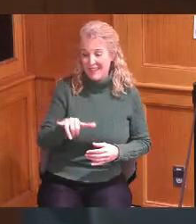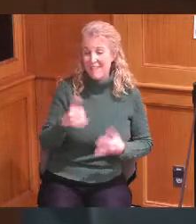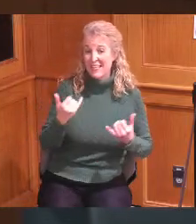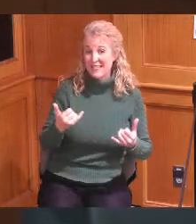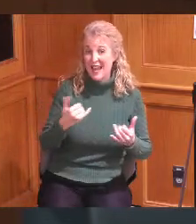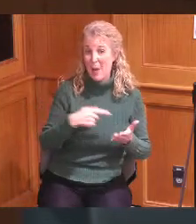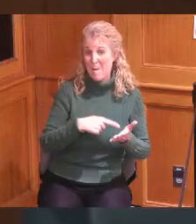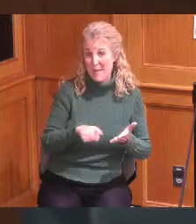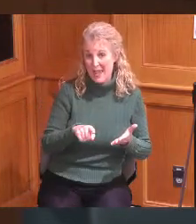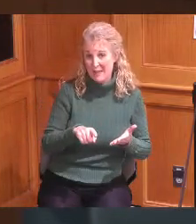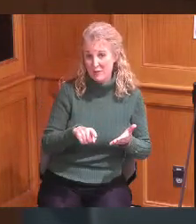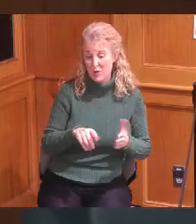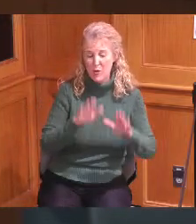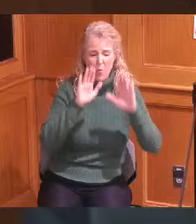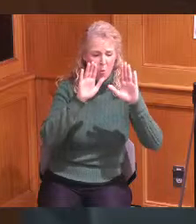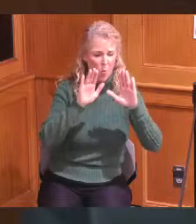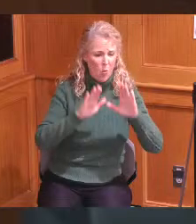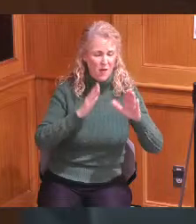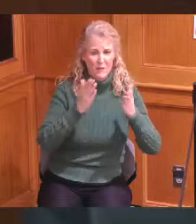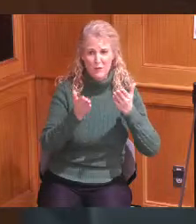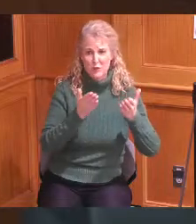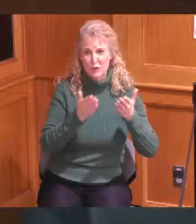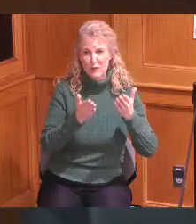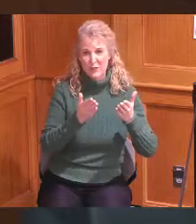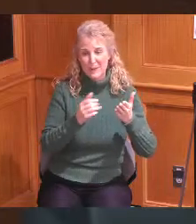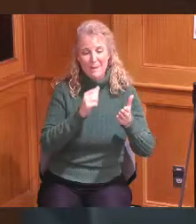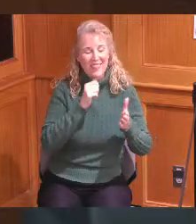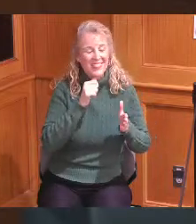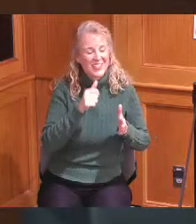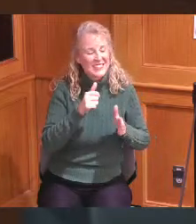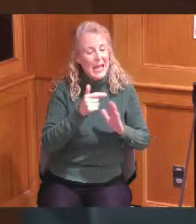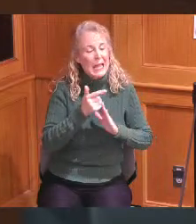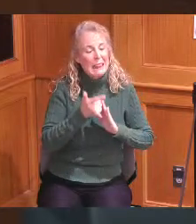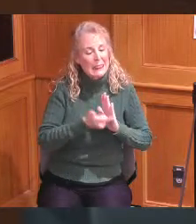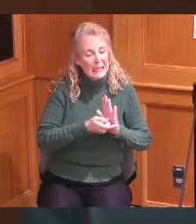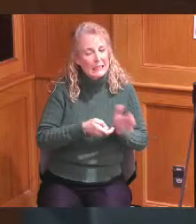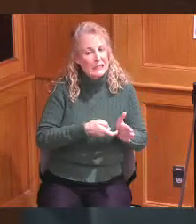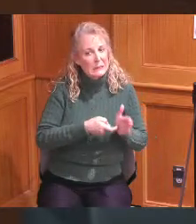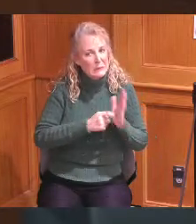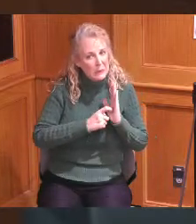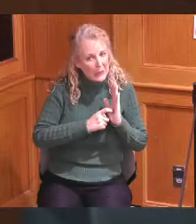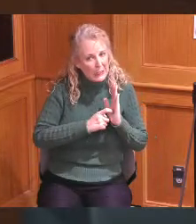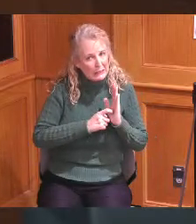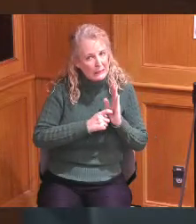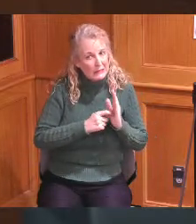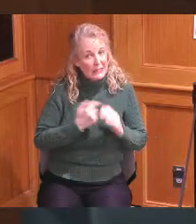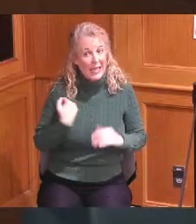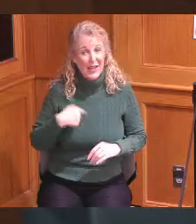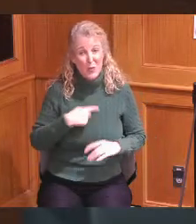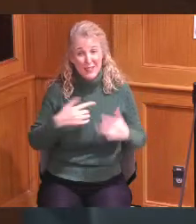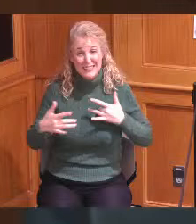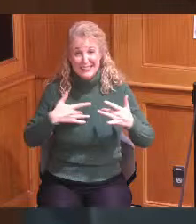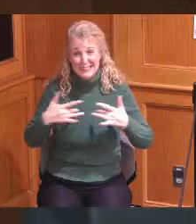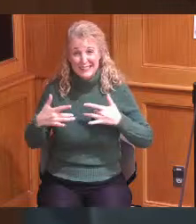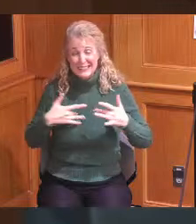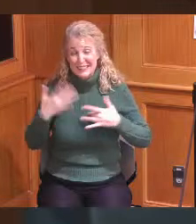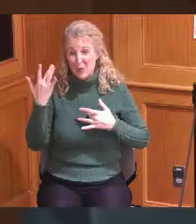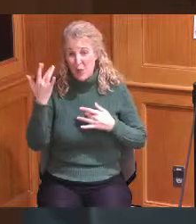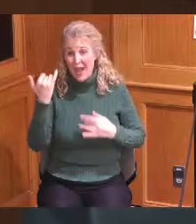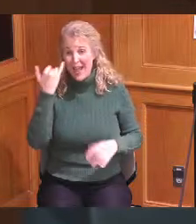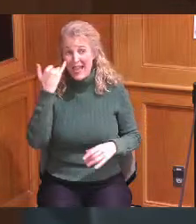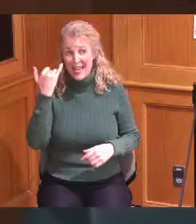paying for that are excellent services, but they're not mandated services. And our real fear is that if